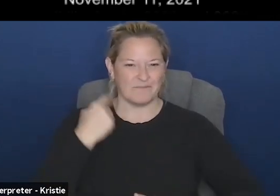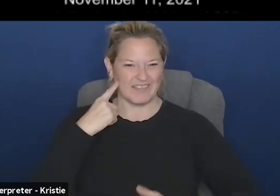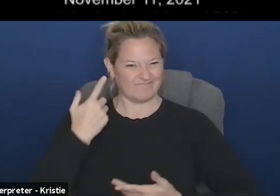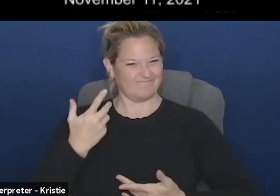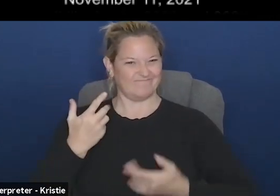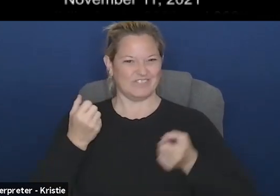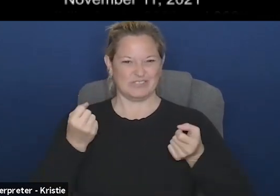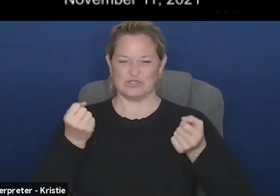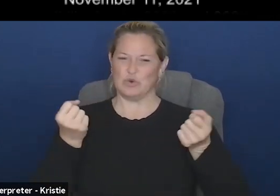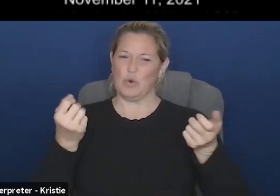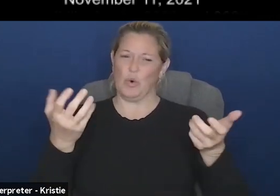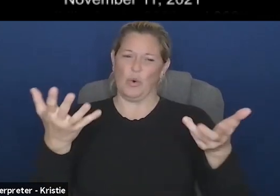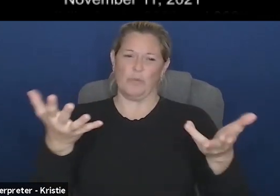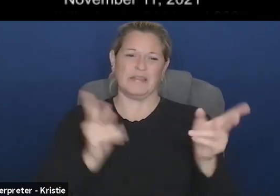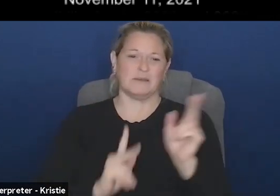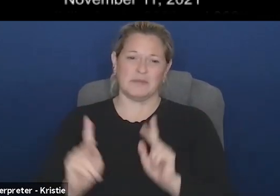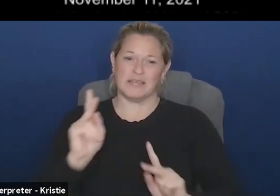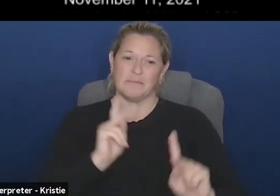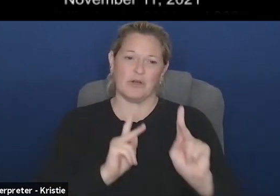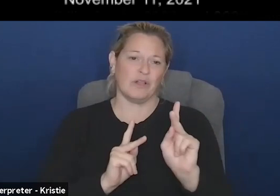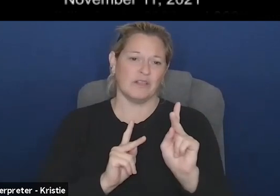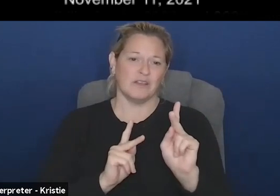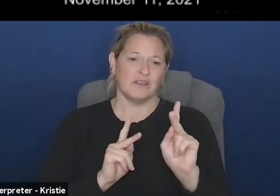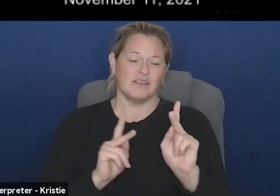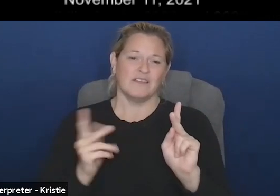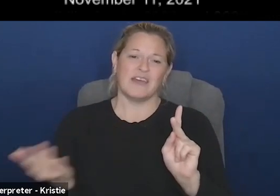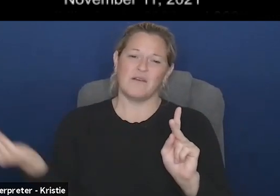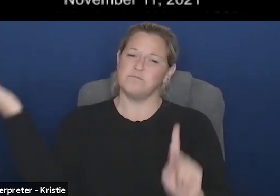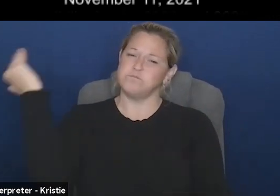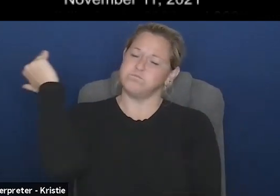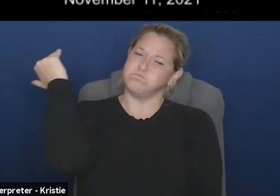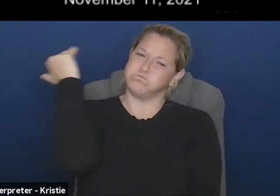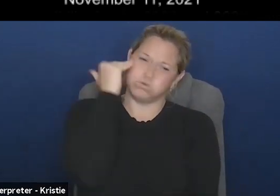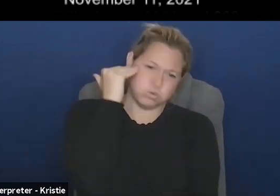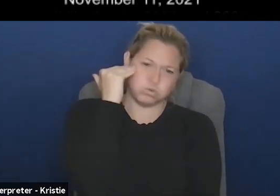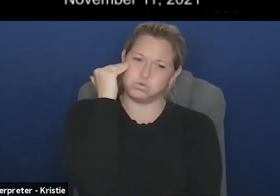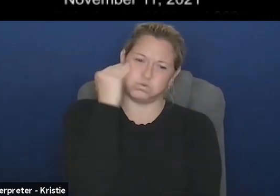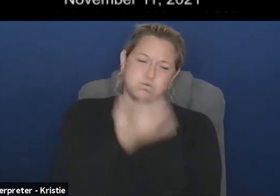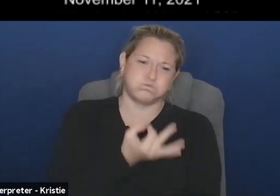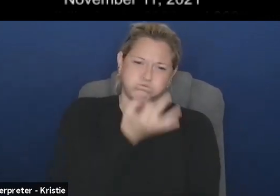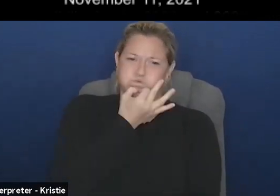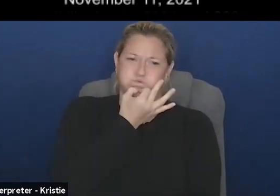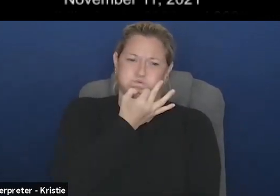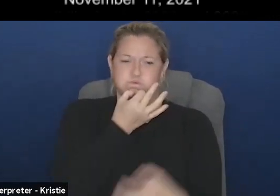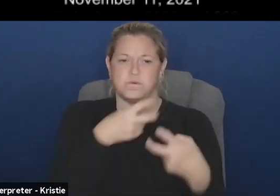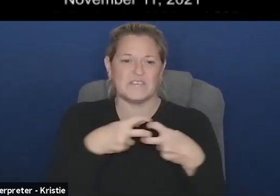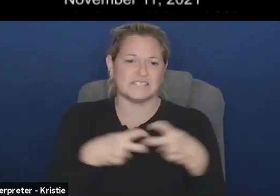in the world who do have a lot to contribute in physics. But I realized that that I did